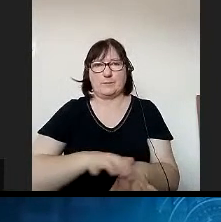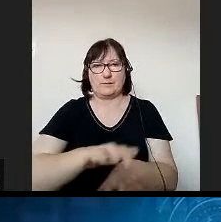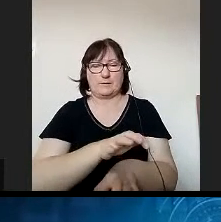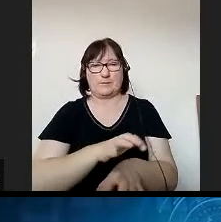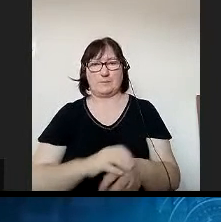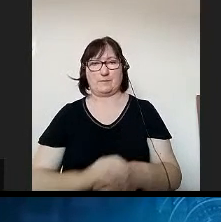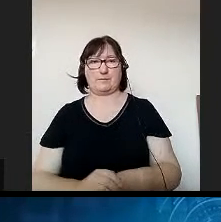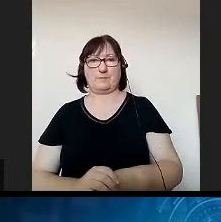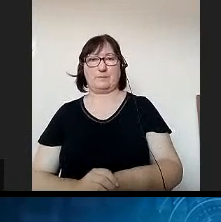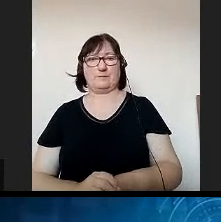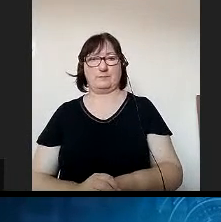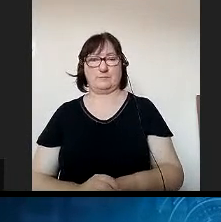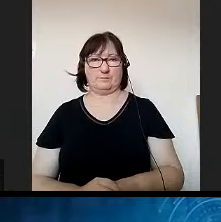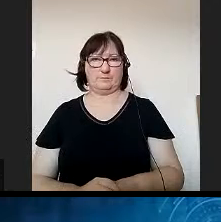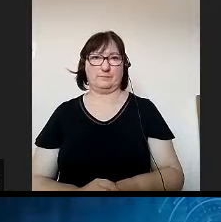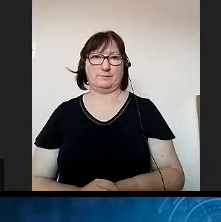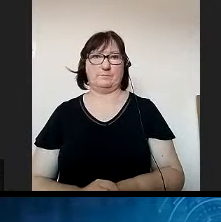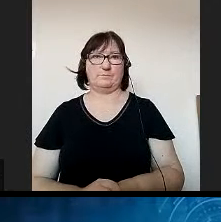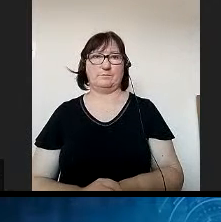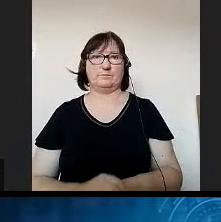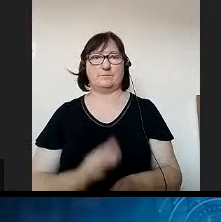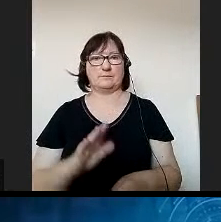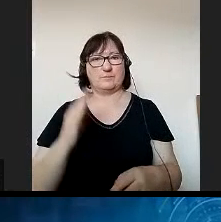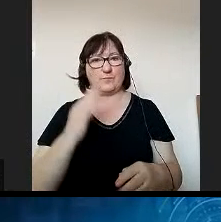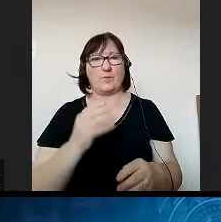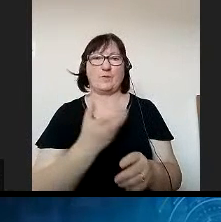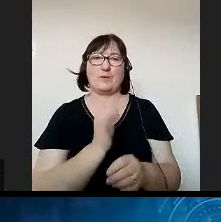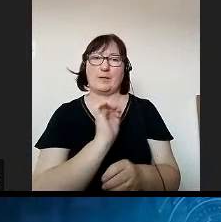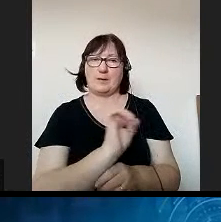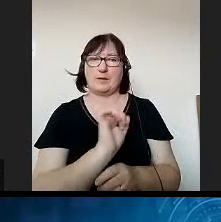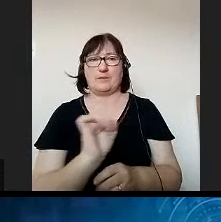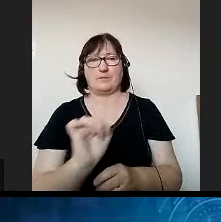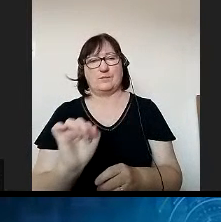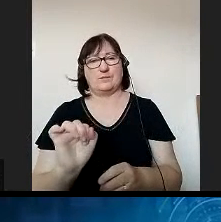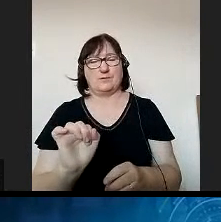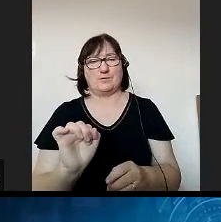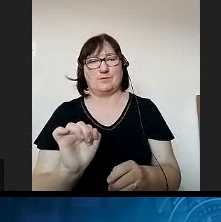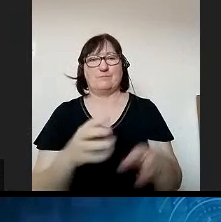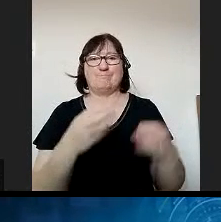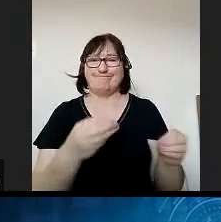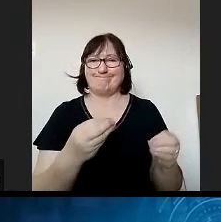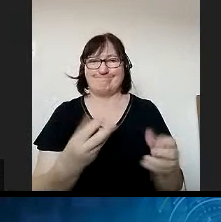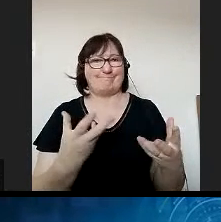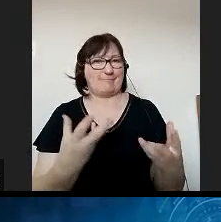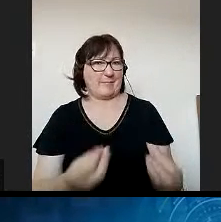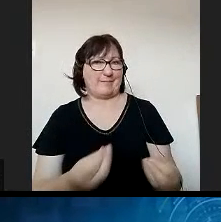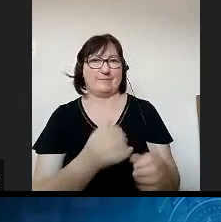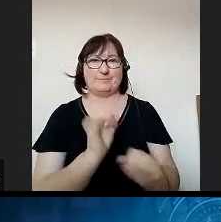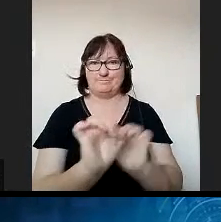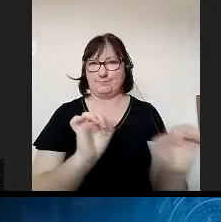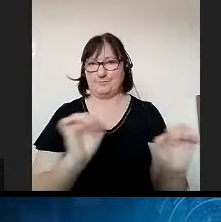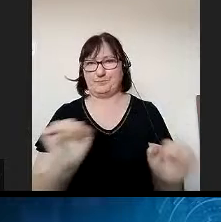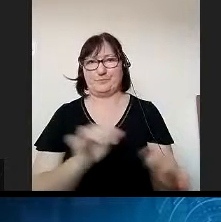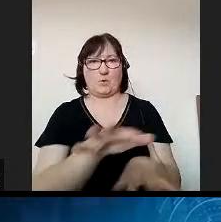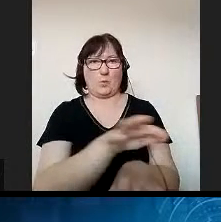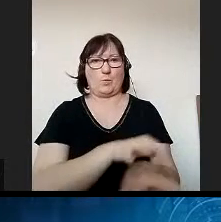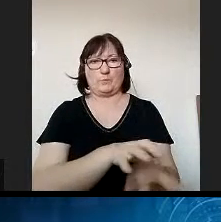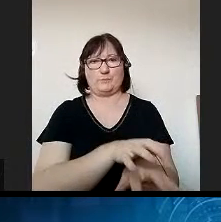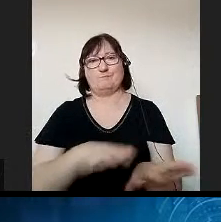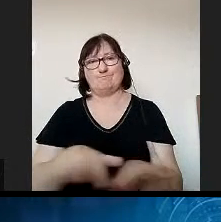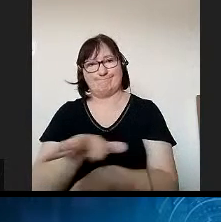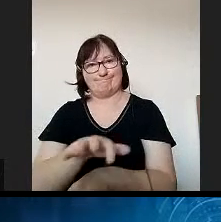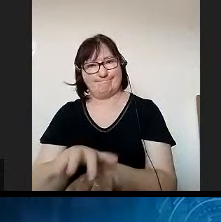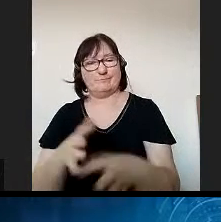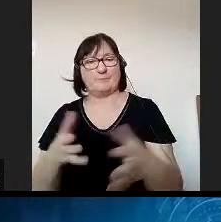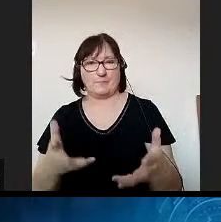merit. You know that each case is determined, is treated on its own merit, but there is provision for that, for the commissioner